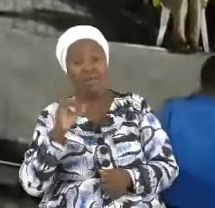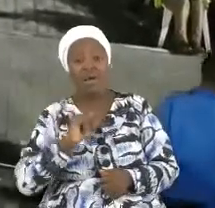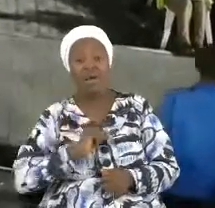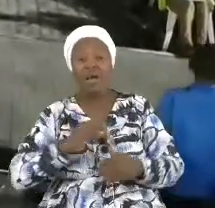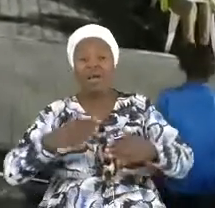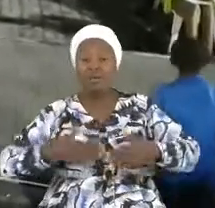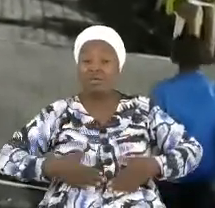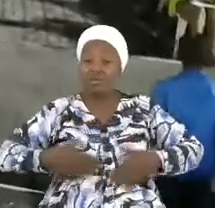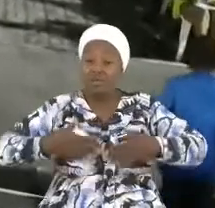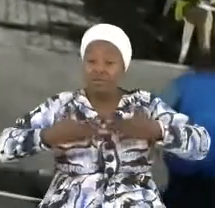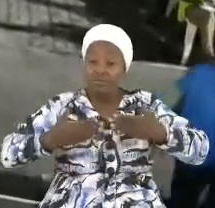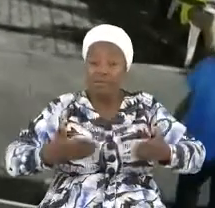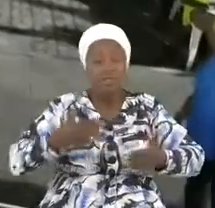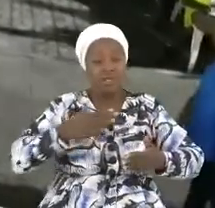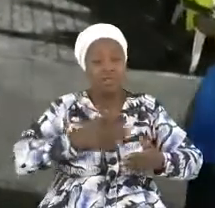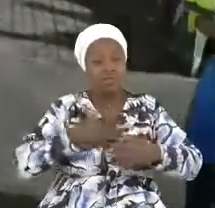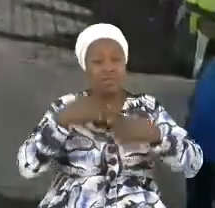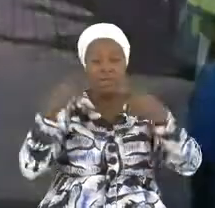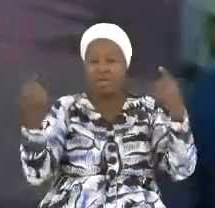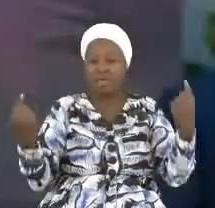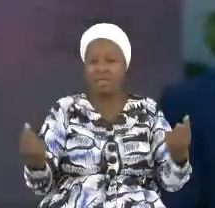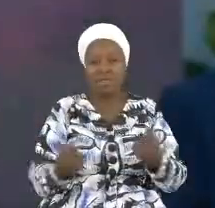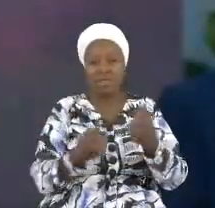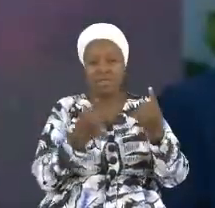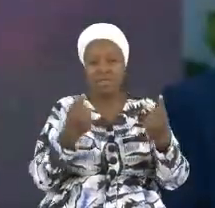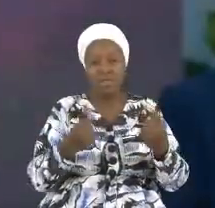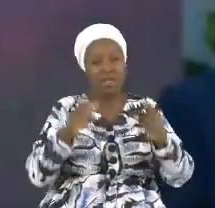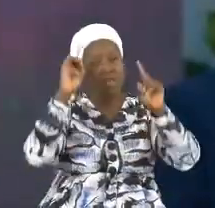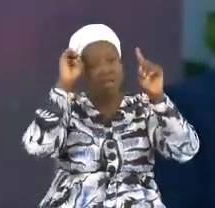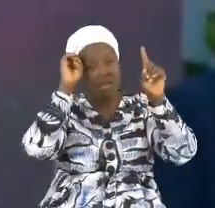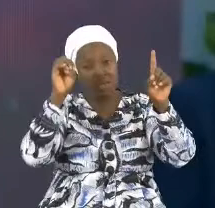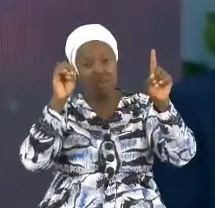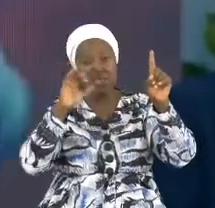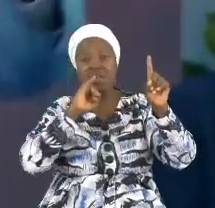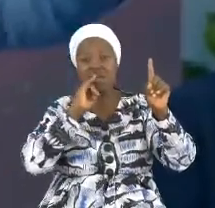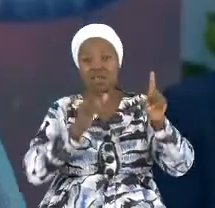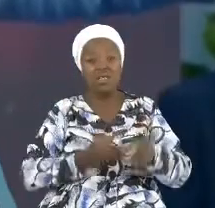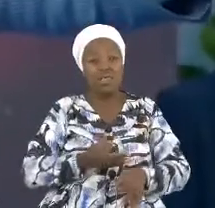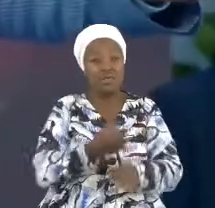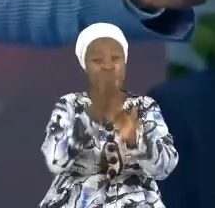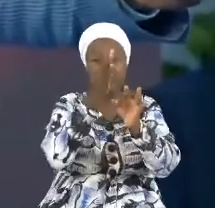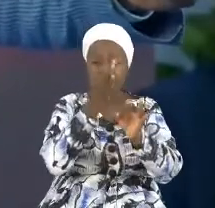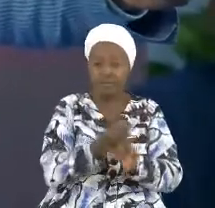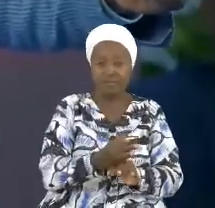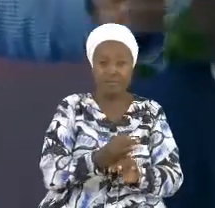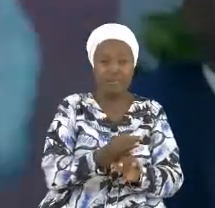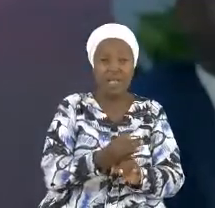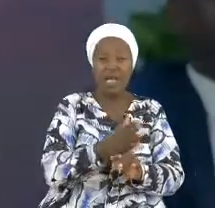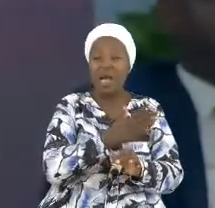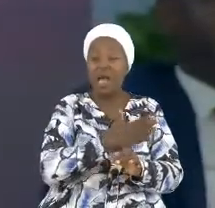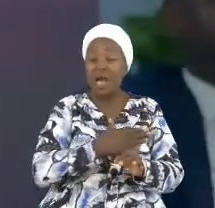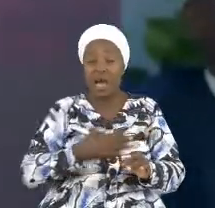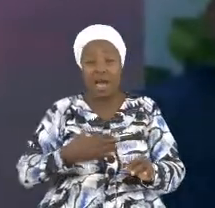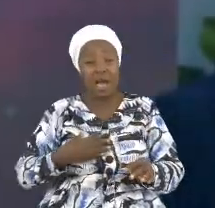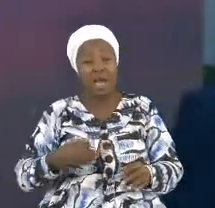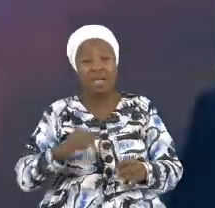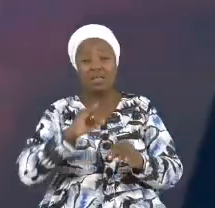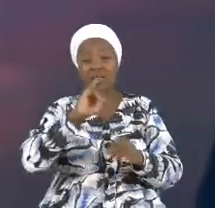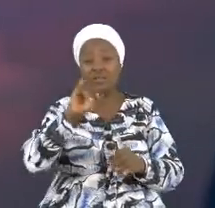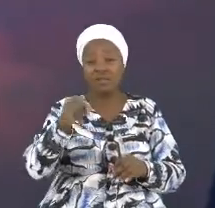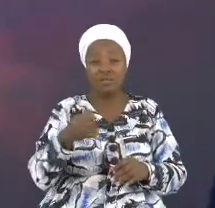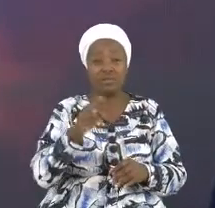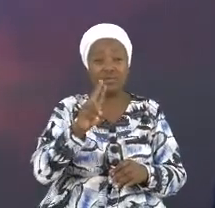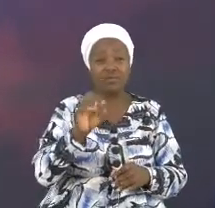sin, he is faithful and just to forgive